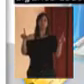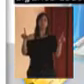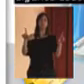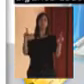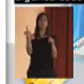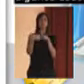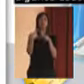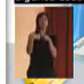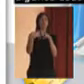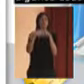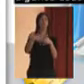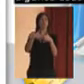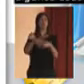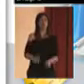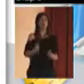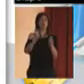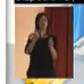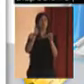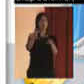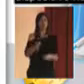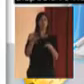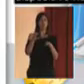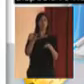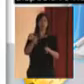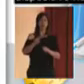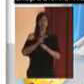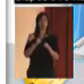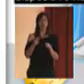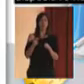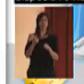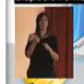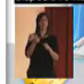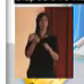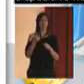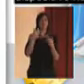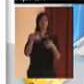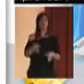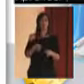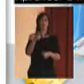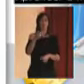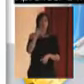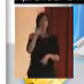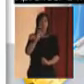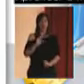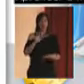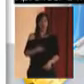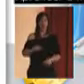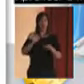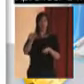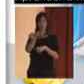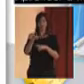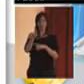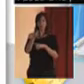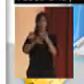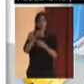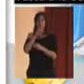introducing a new device, a new peripheral, it's always something complicated.